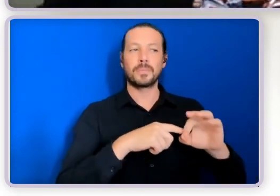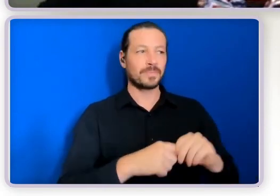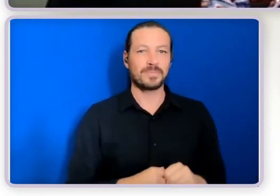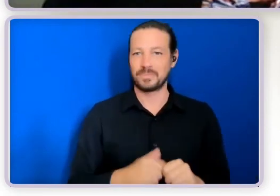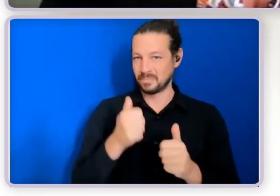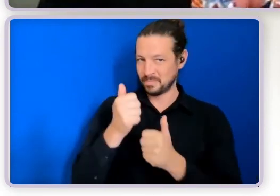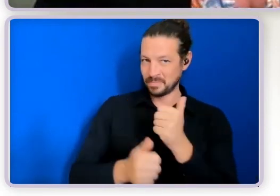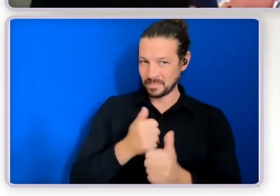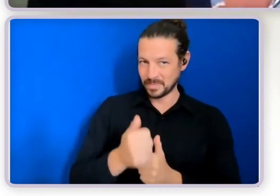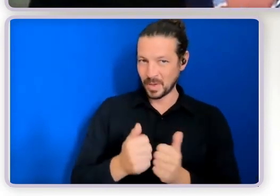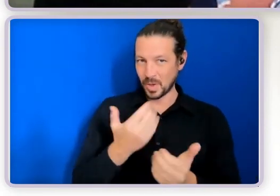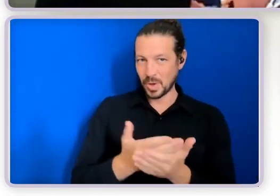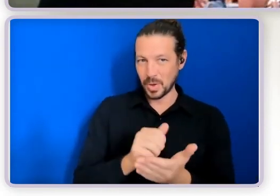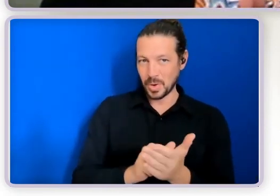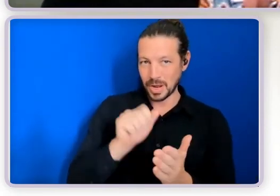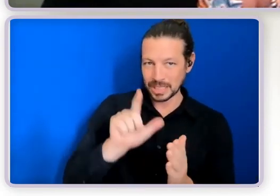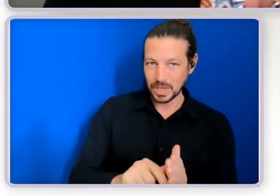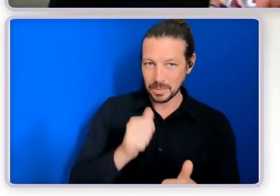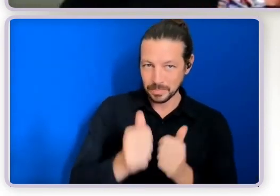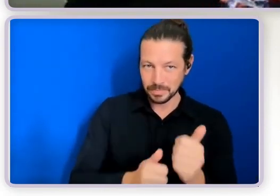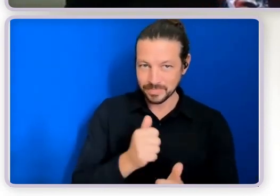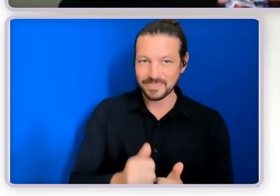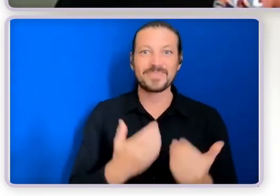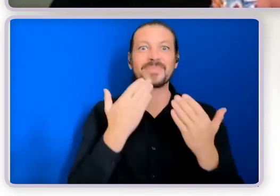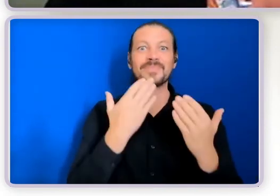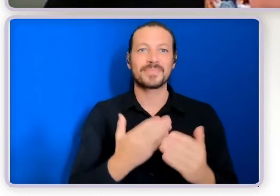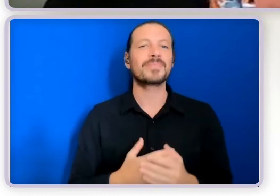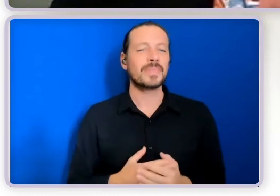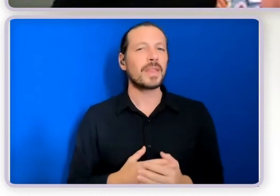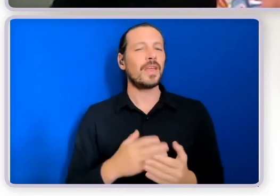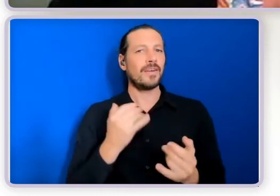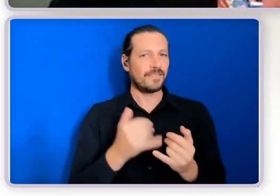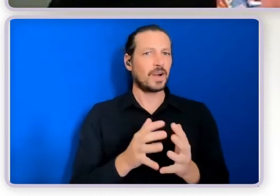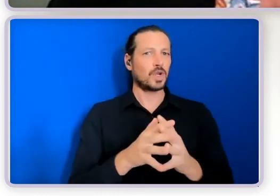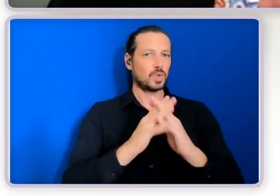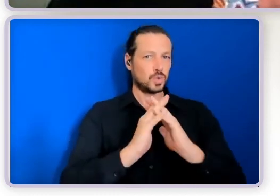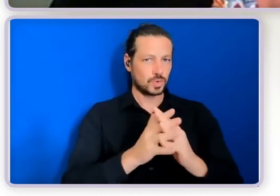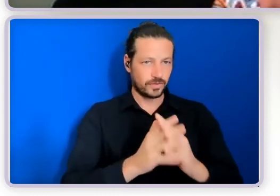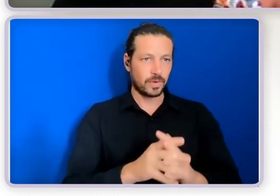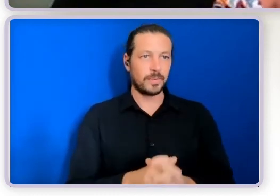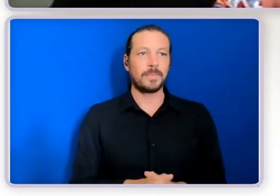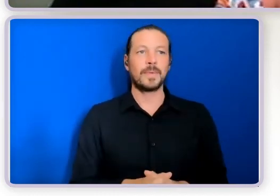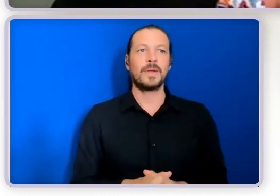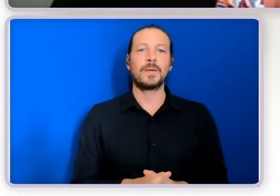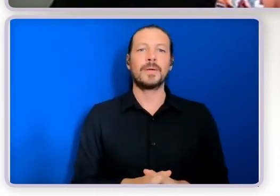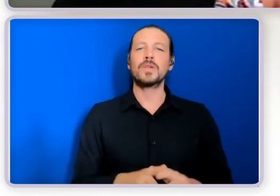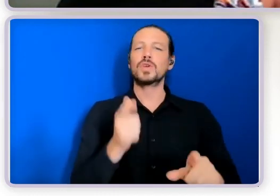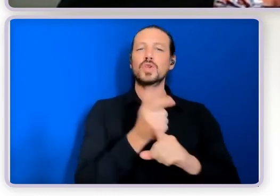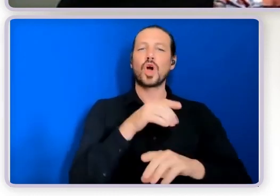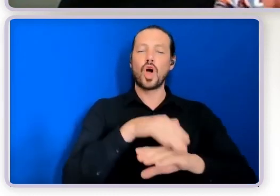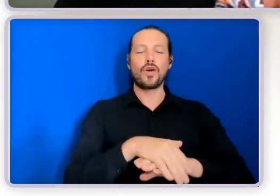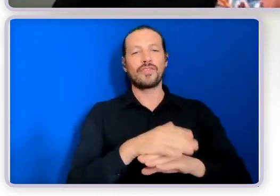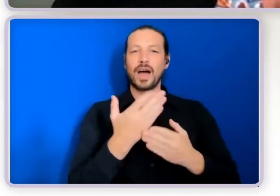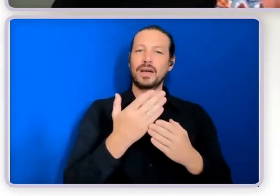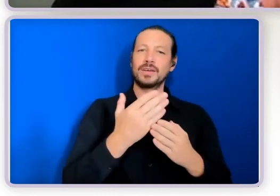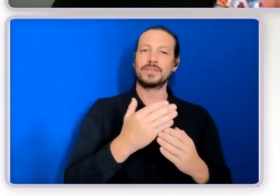Thank you very much, Julie. That was really useful. And when it comes to restrictive practice, it's a bit of an elephant in the room. It's a